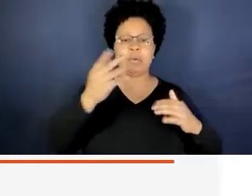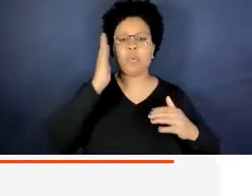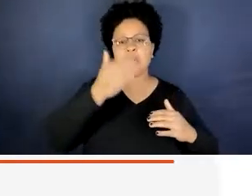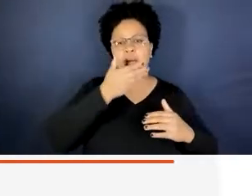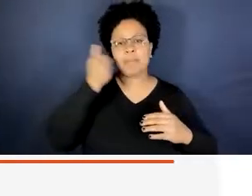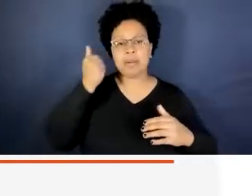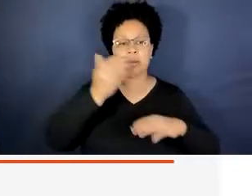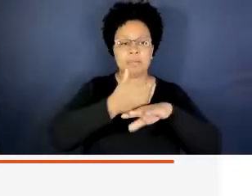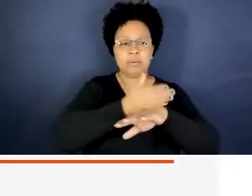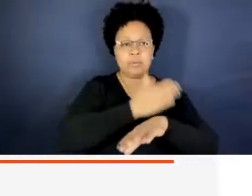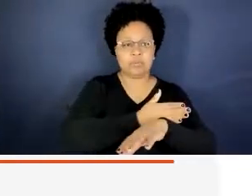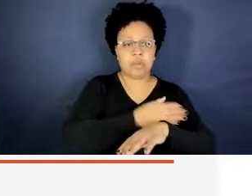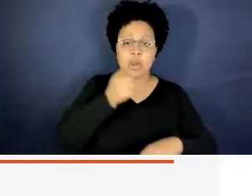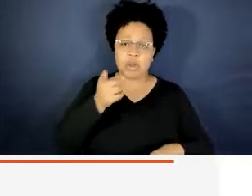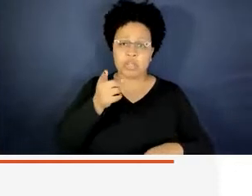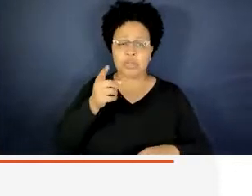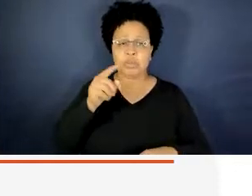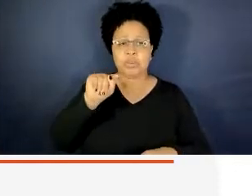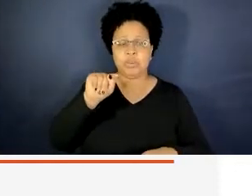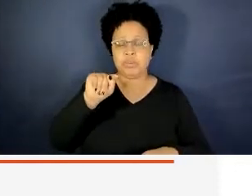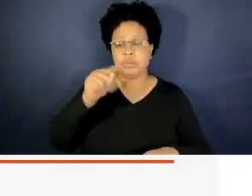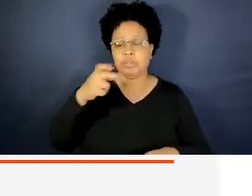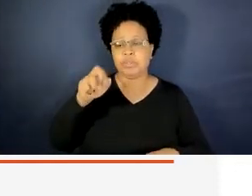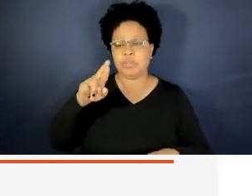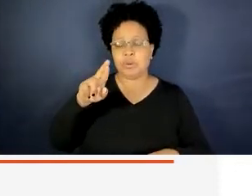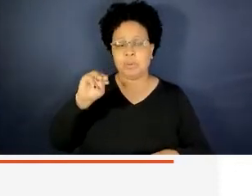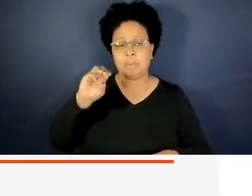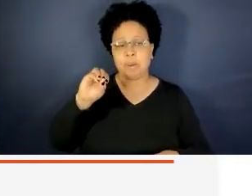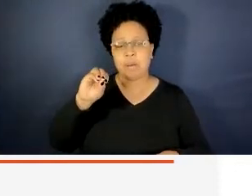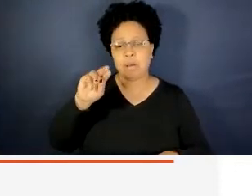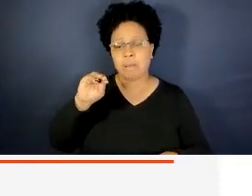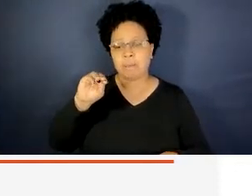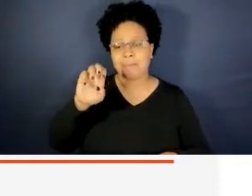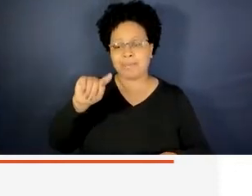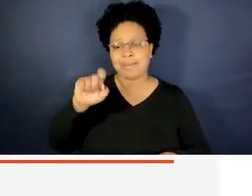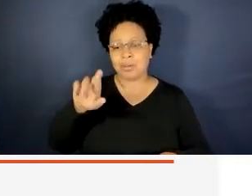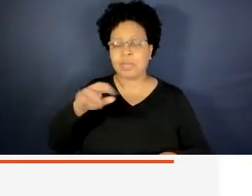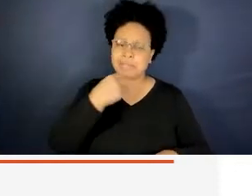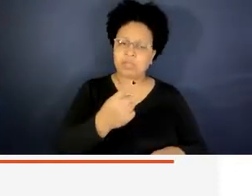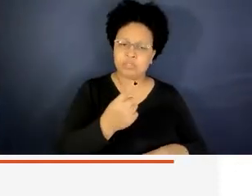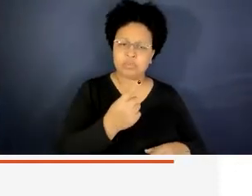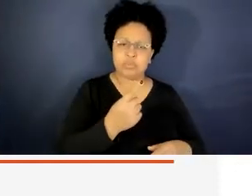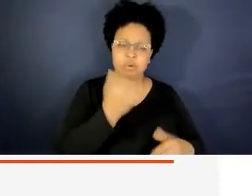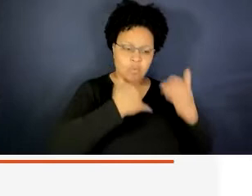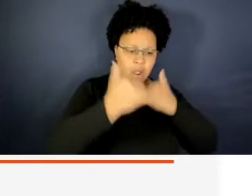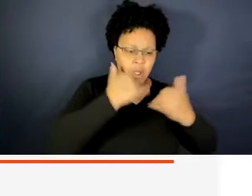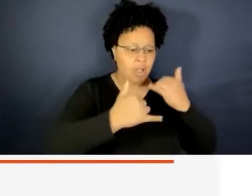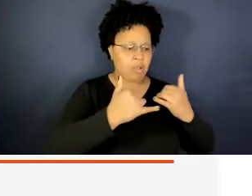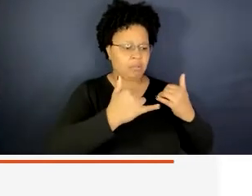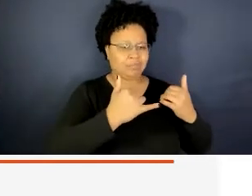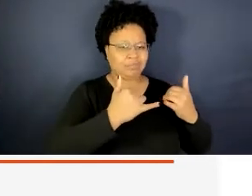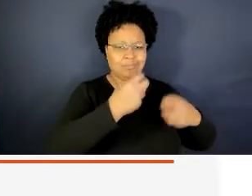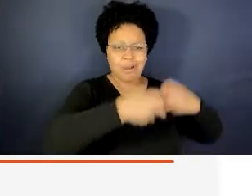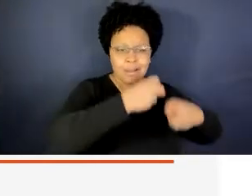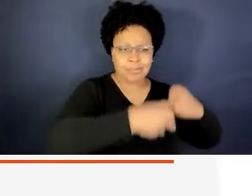The thermometer is a gadget that can only tell you what's wrong, but it doesn't have the power to change what's wrong. It can only